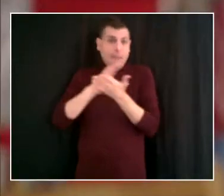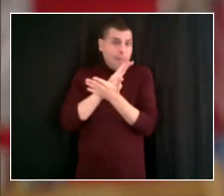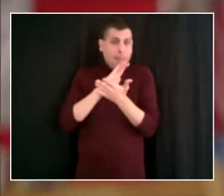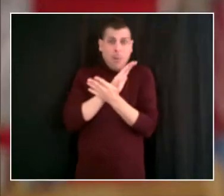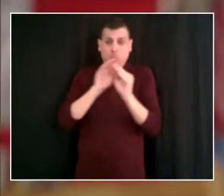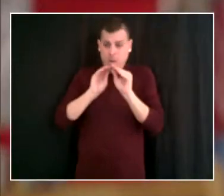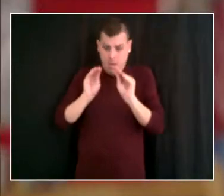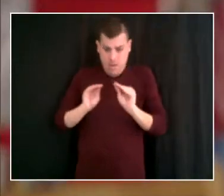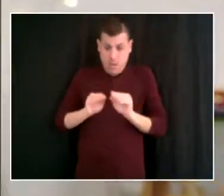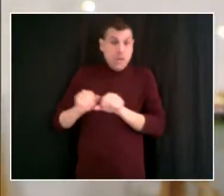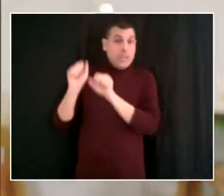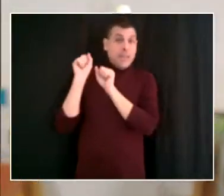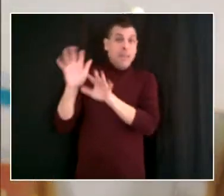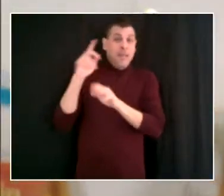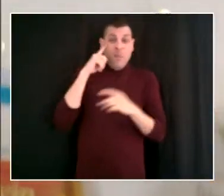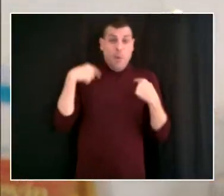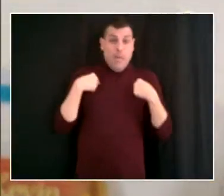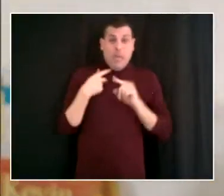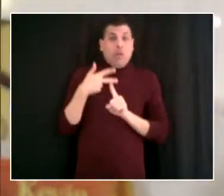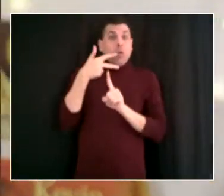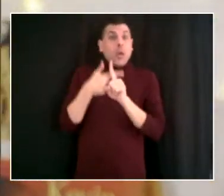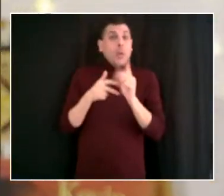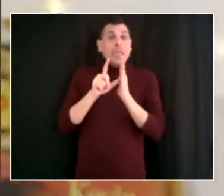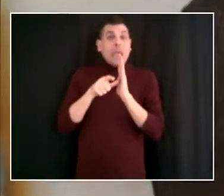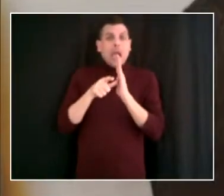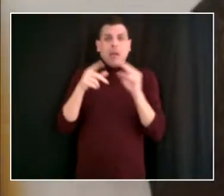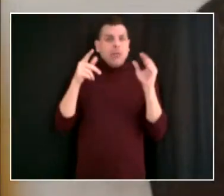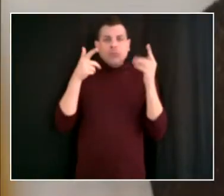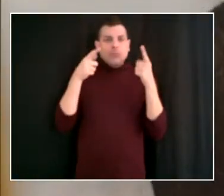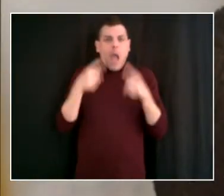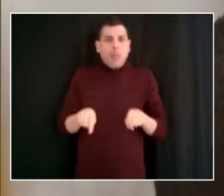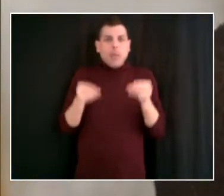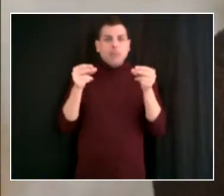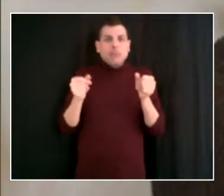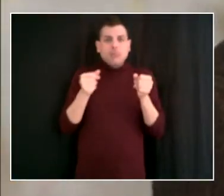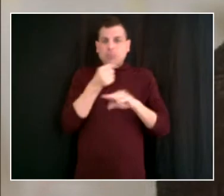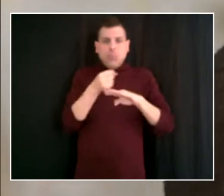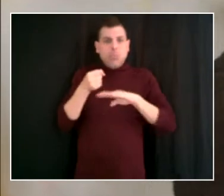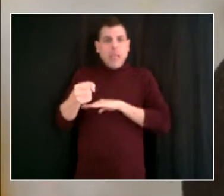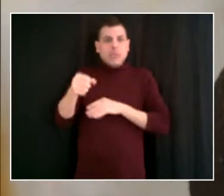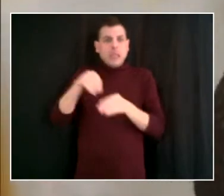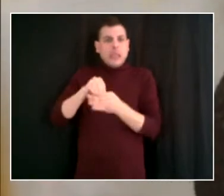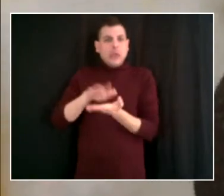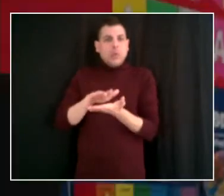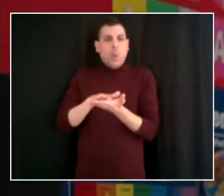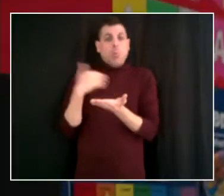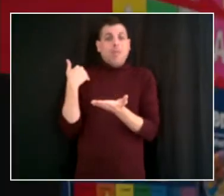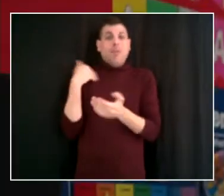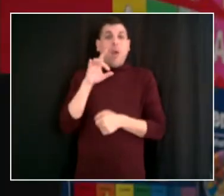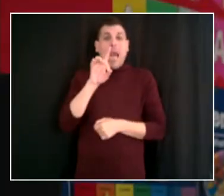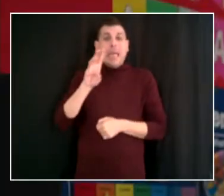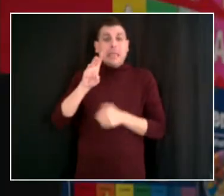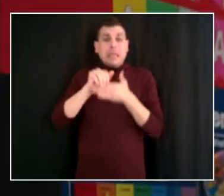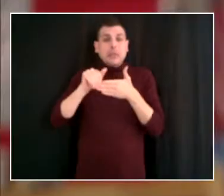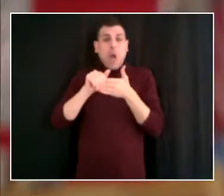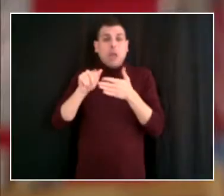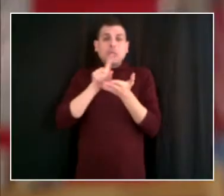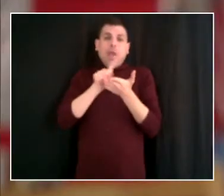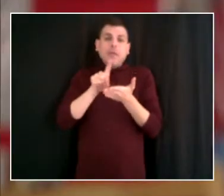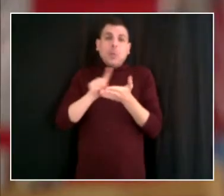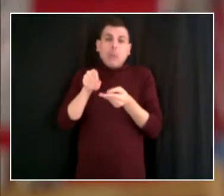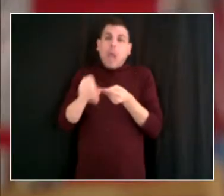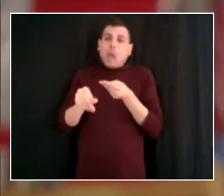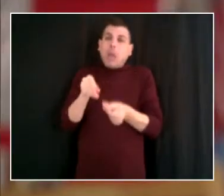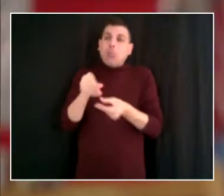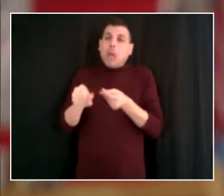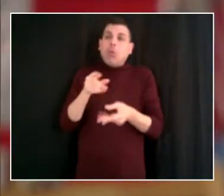later, I got a placement letter. If he was going to his other school, I would have been paying $86 a week. Now I don't pay anything. I'm